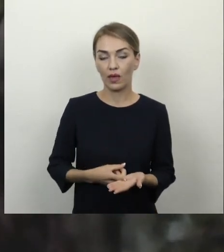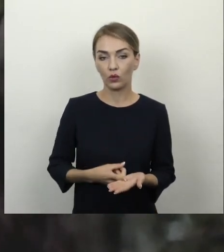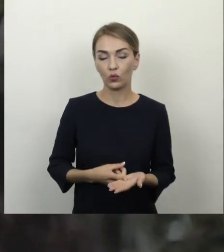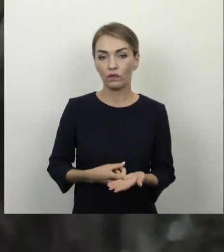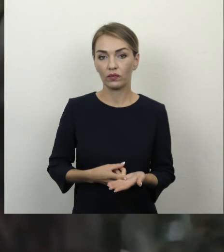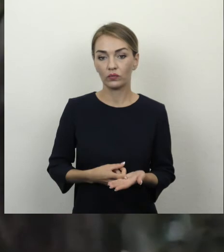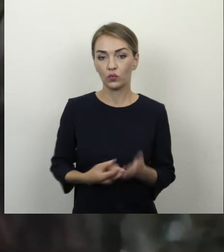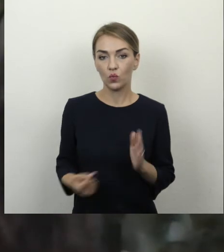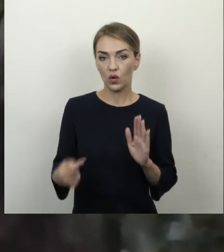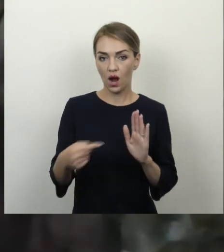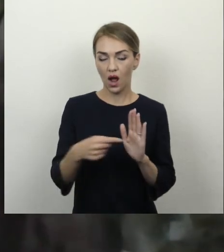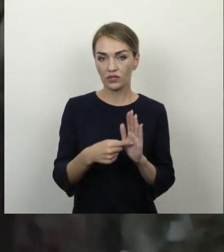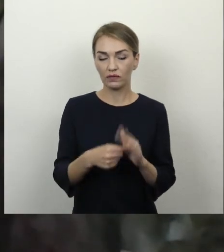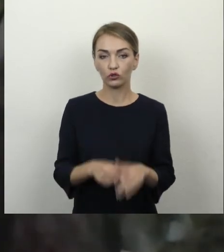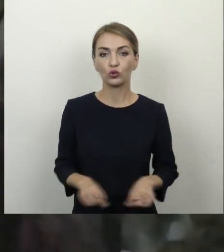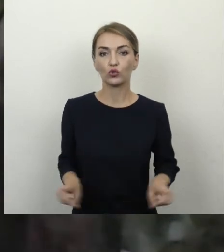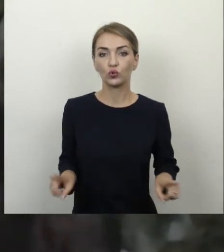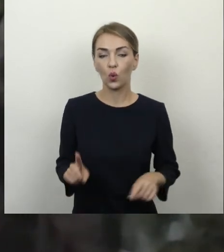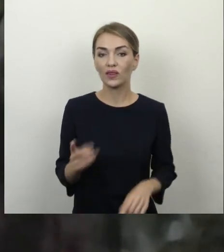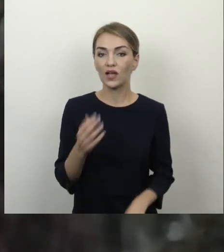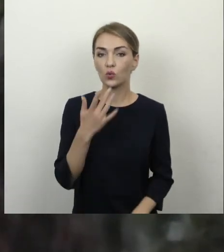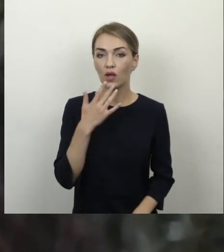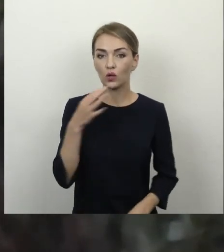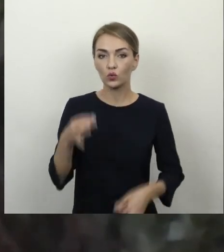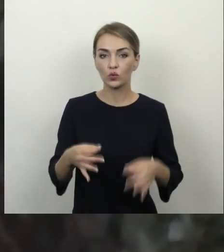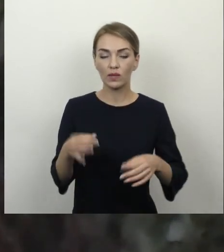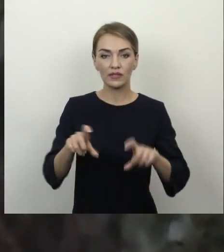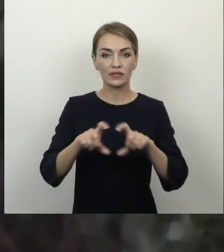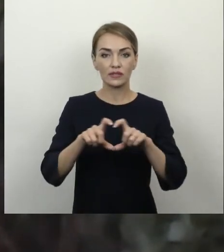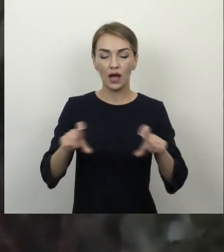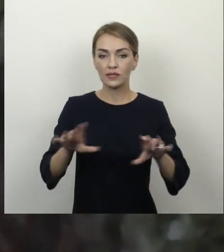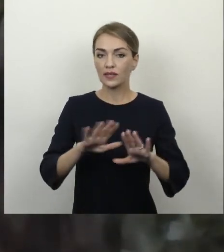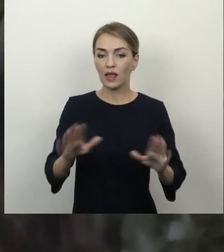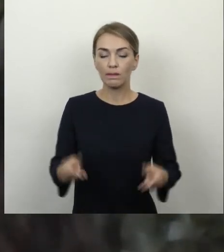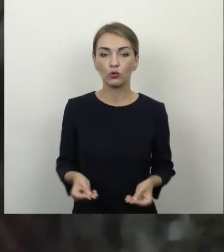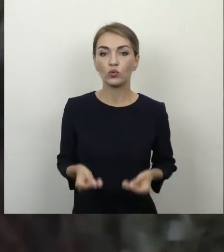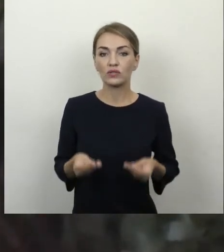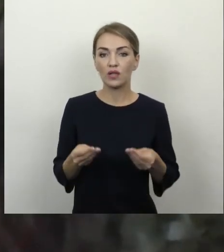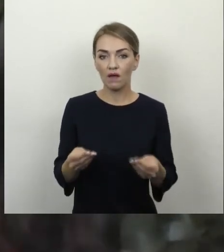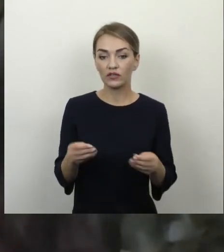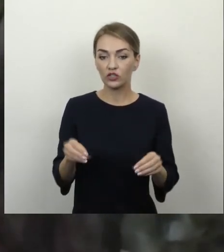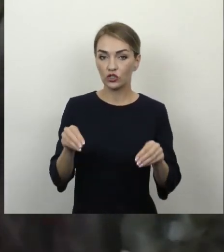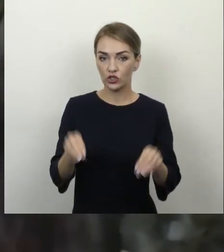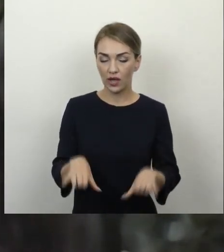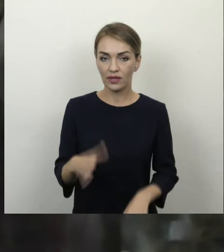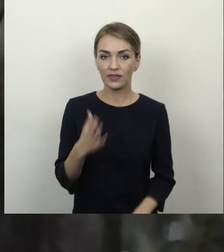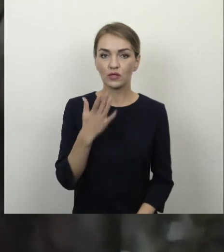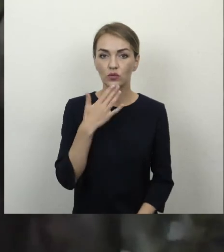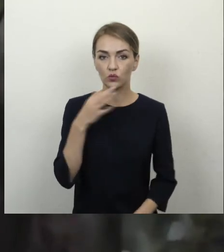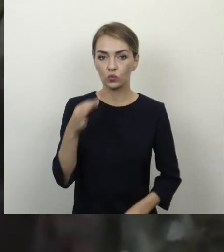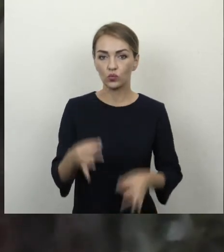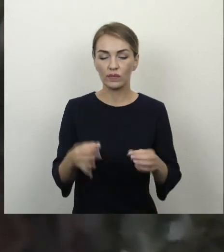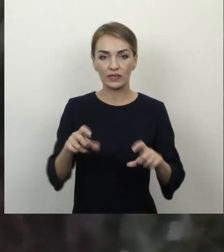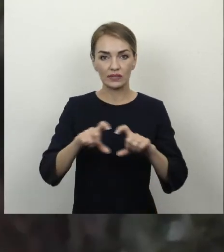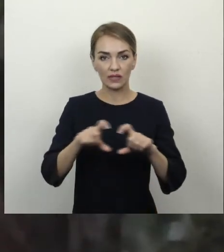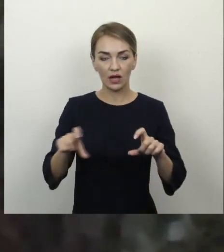elections. The ground of the violation was mentioned as the national